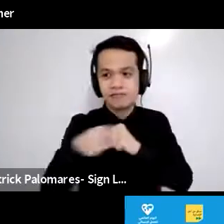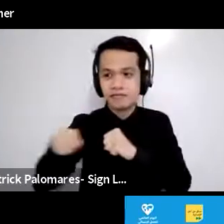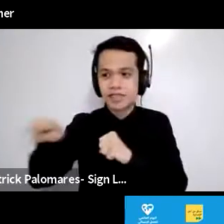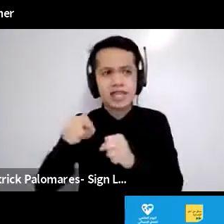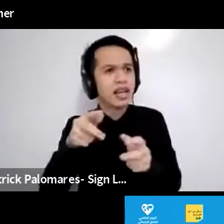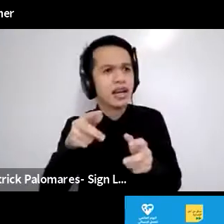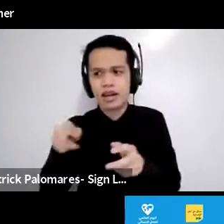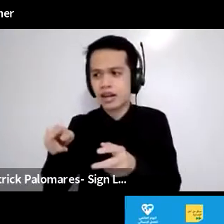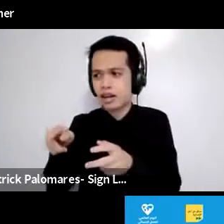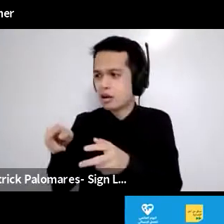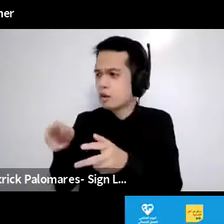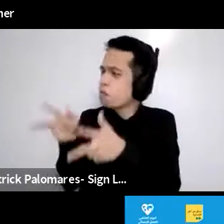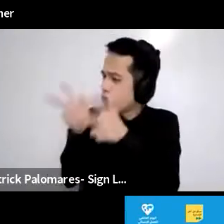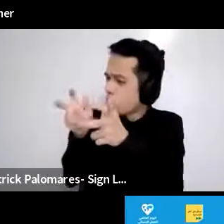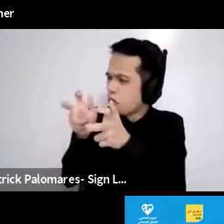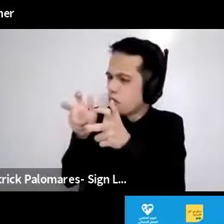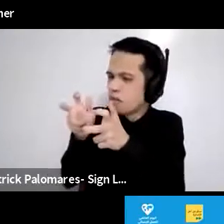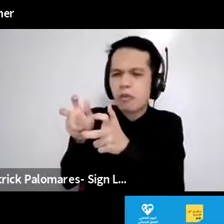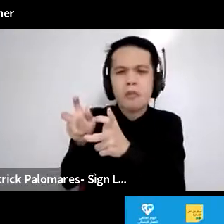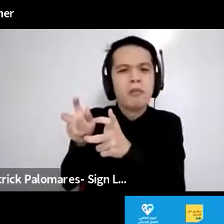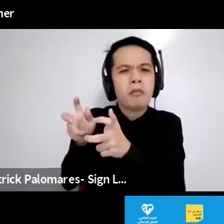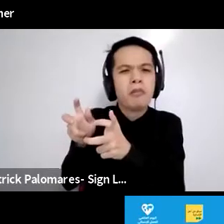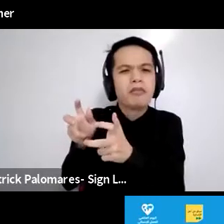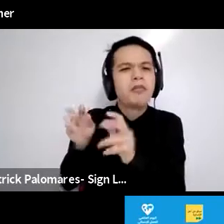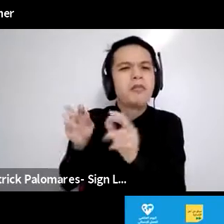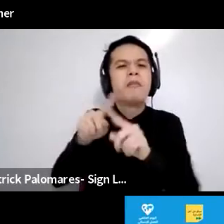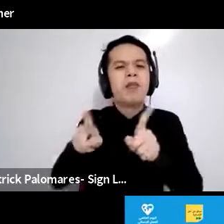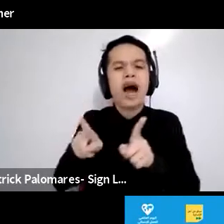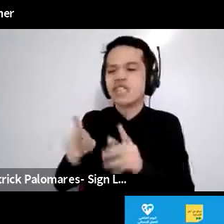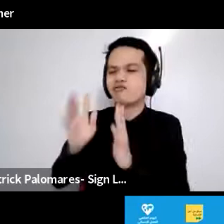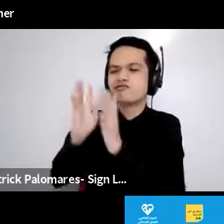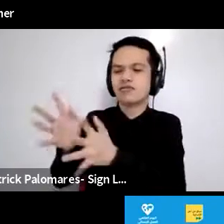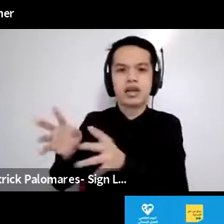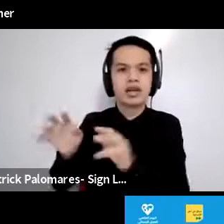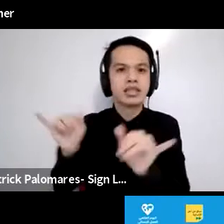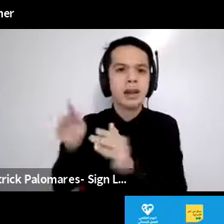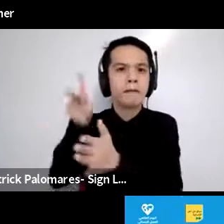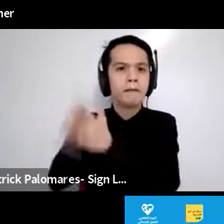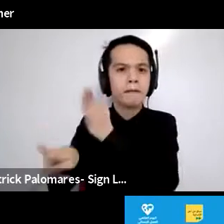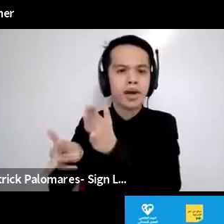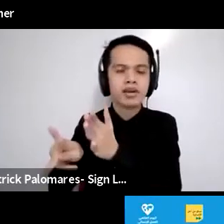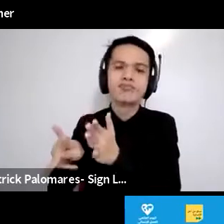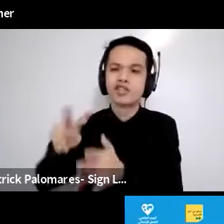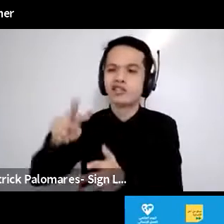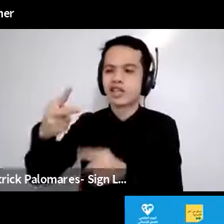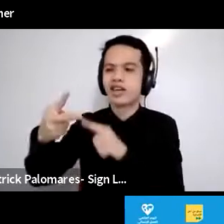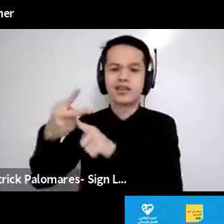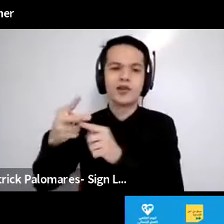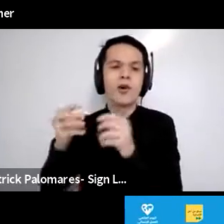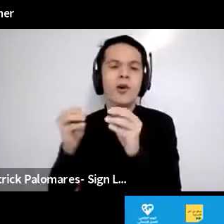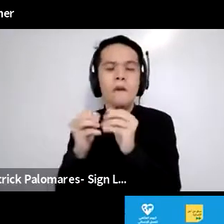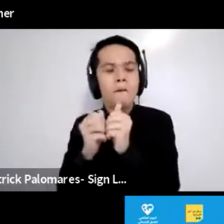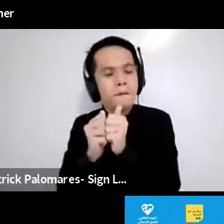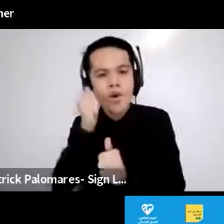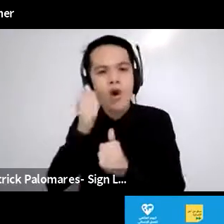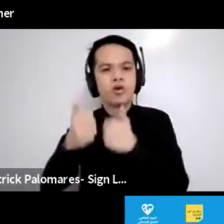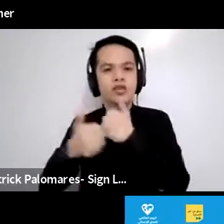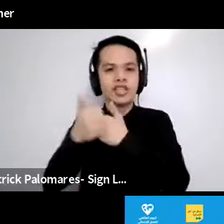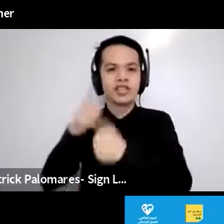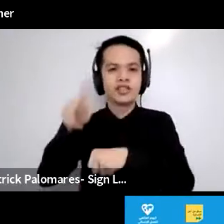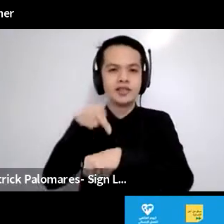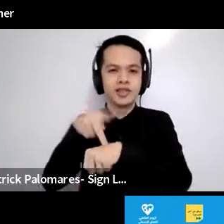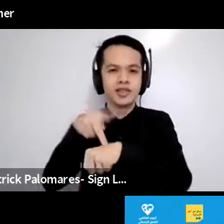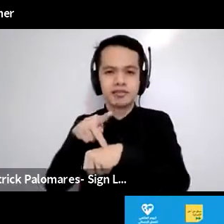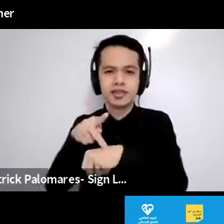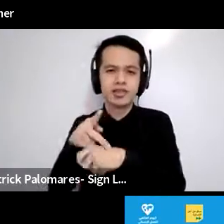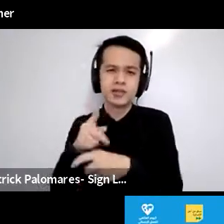but they're ignored, silenced, and even killed, making the Philippines the second most dangerous country in the world for environmental defenders. So it